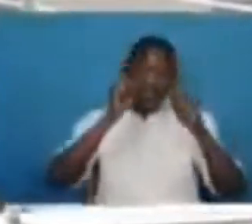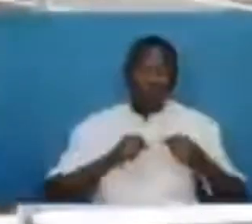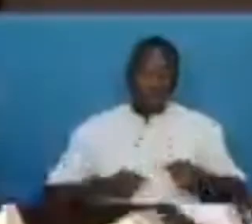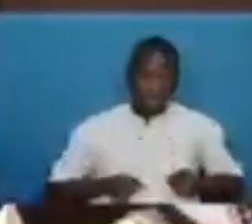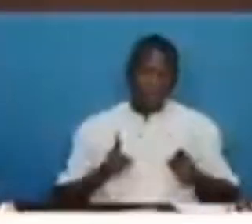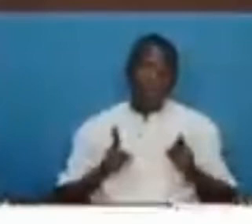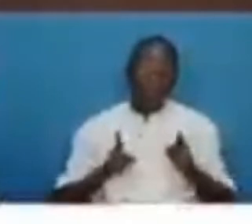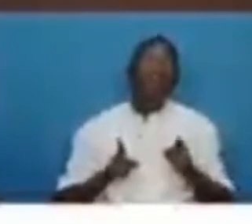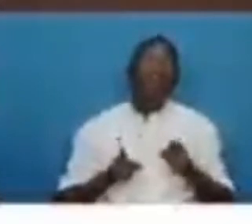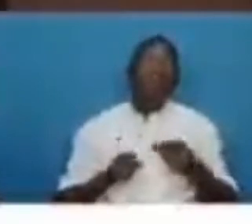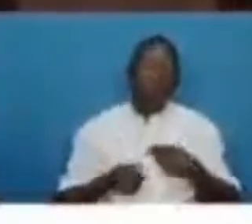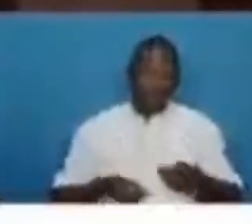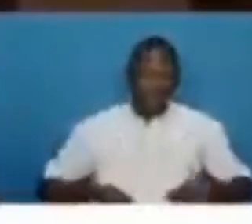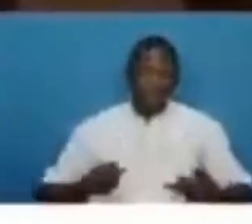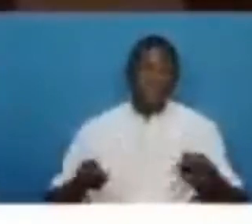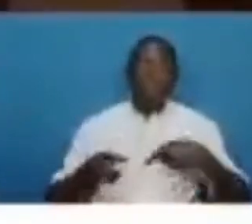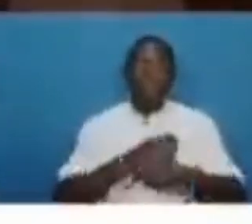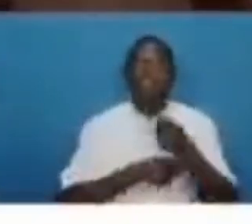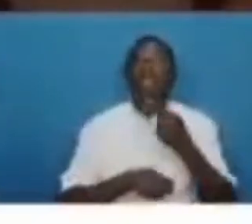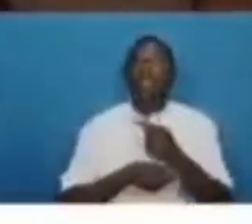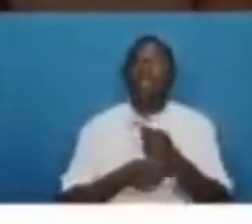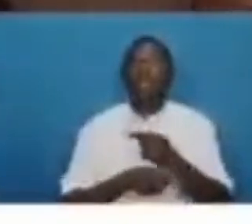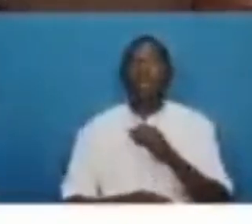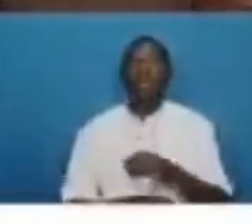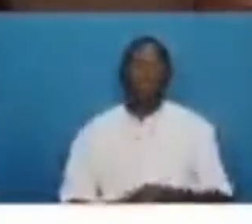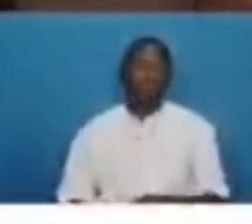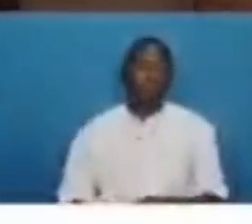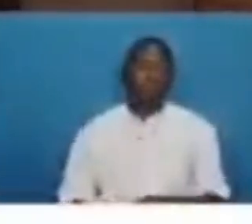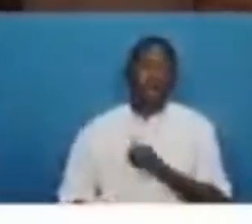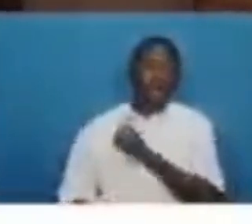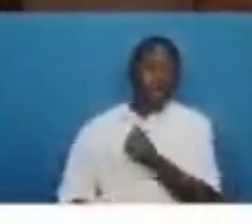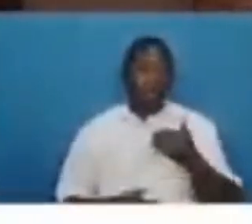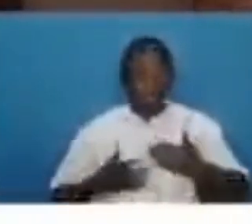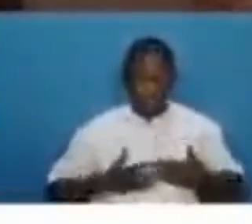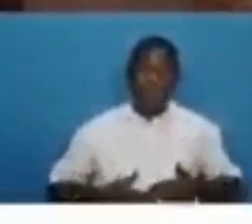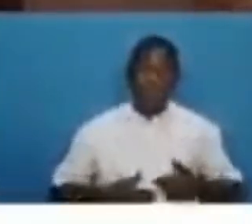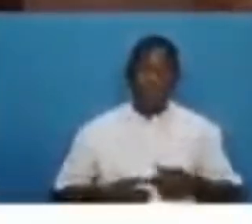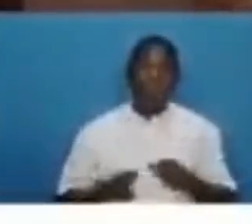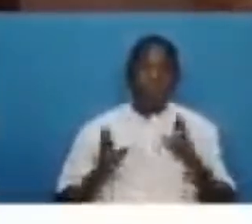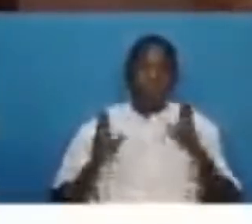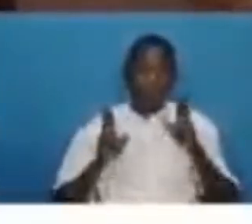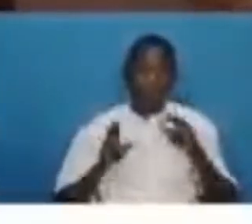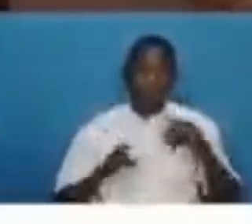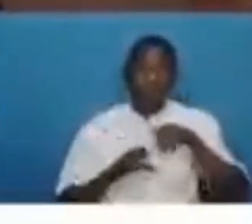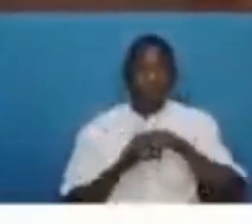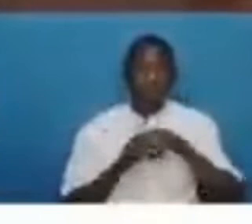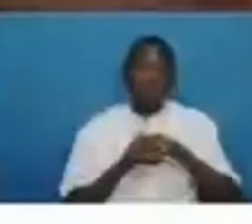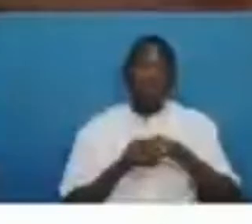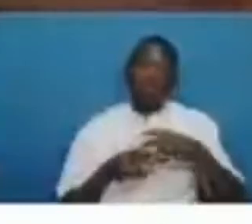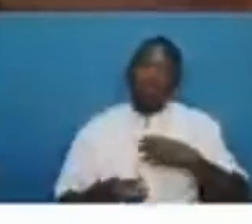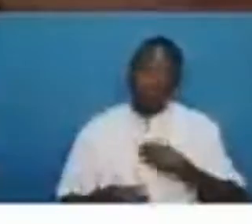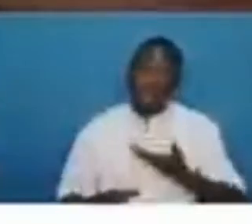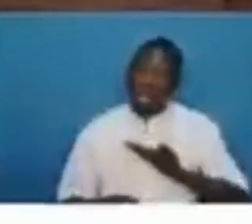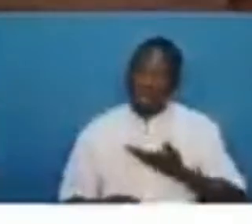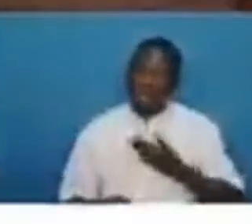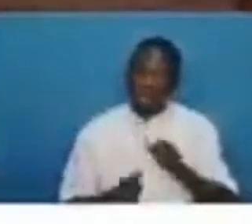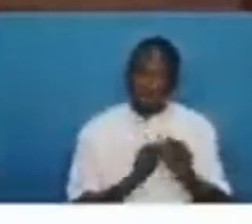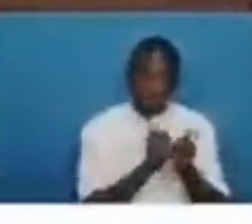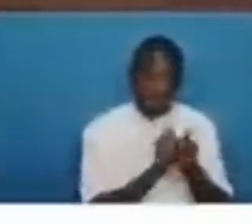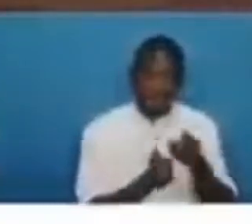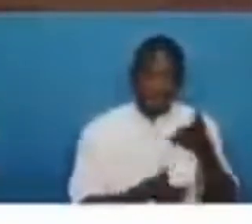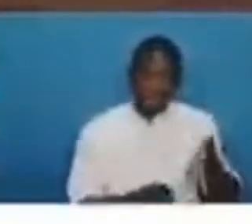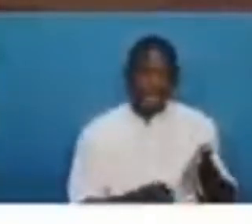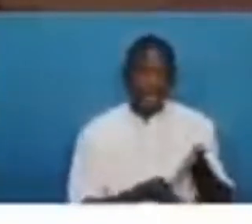country. Everybody will wish to be part and parcel of this building to have a shop here. But you found the shop